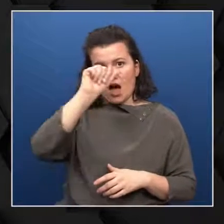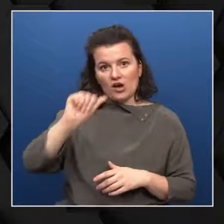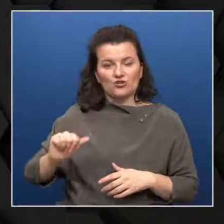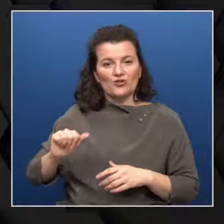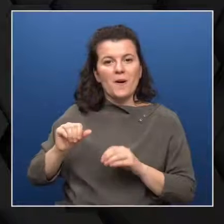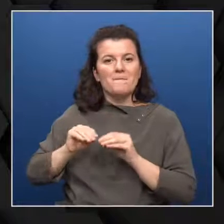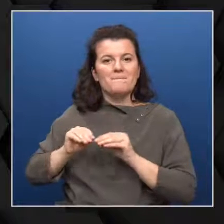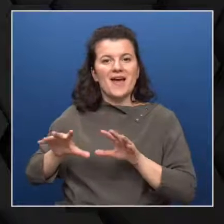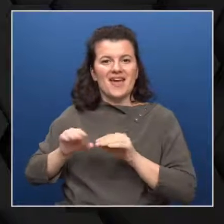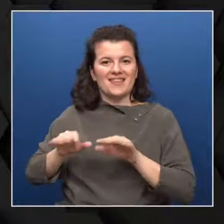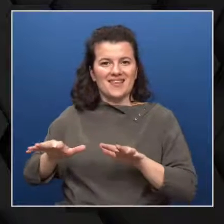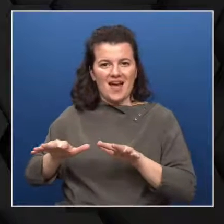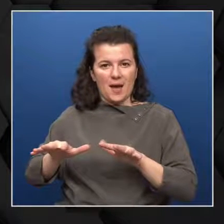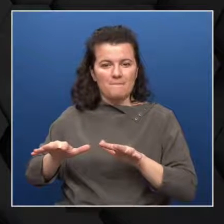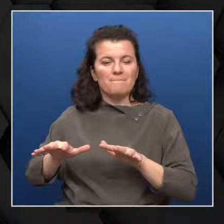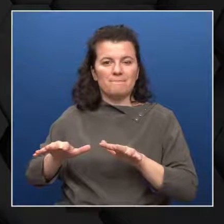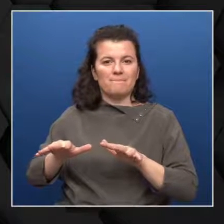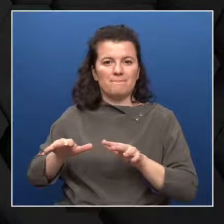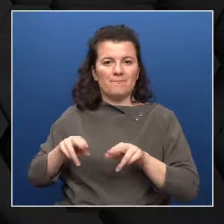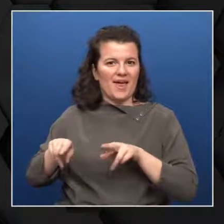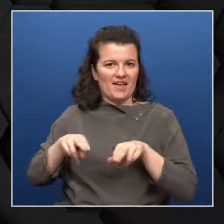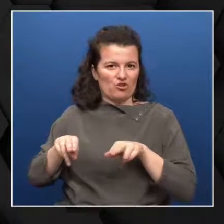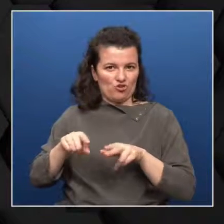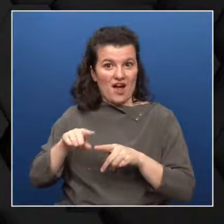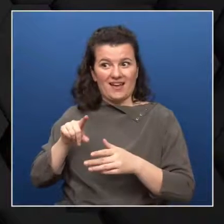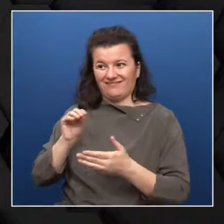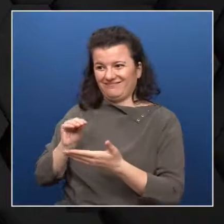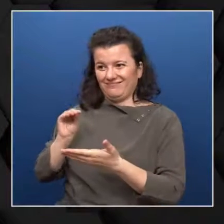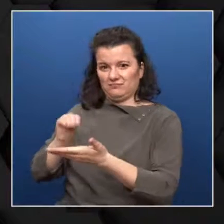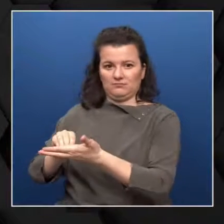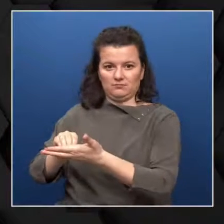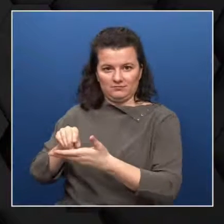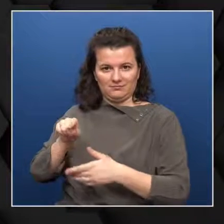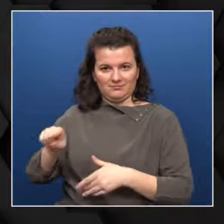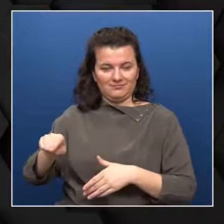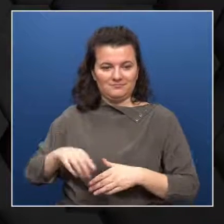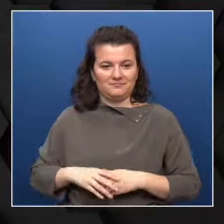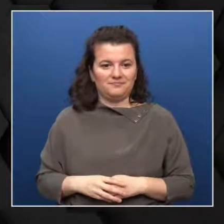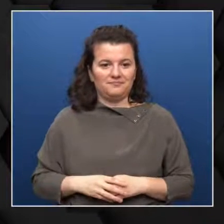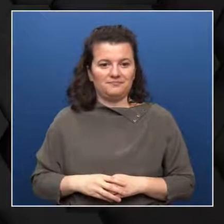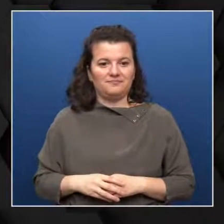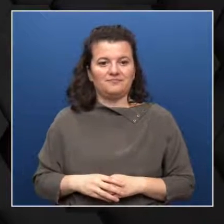URL. I say update player.